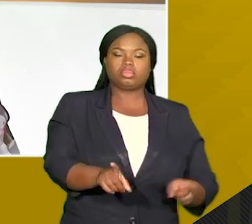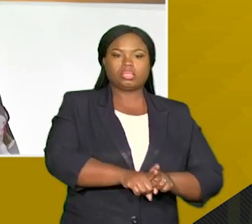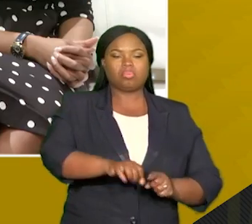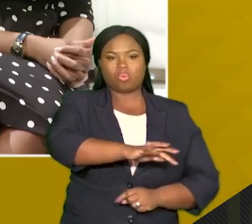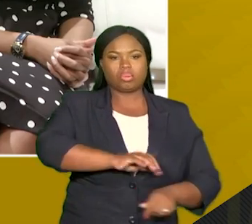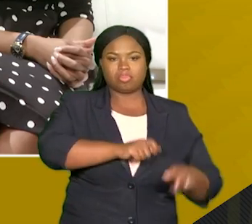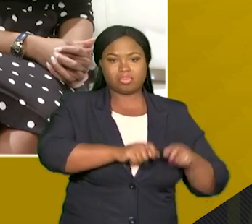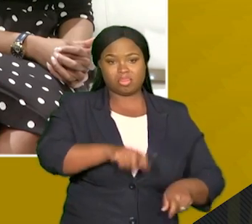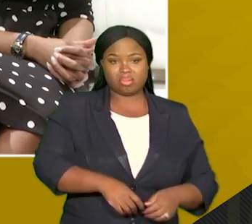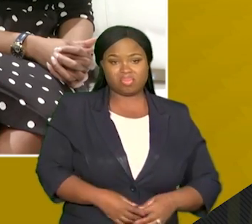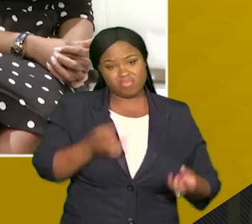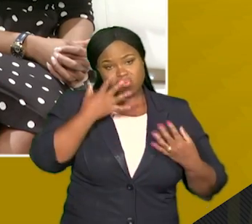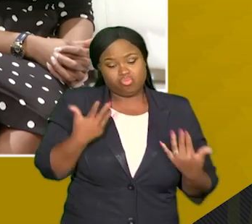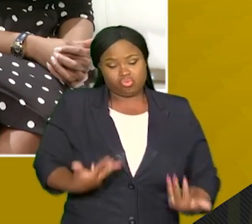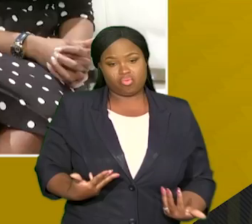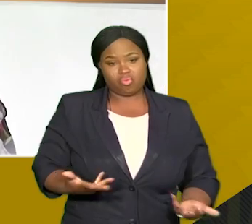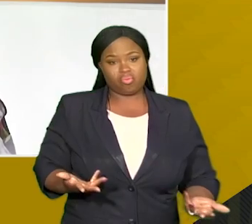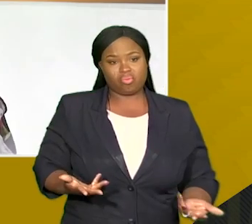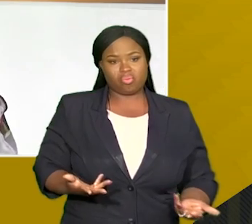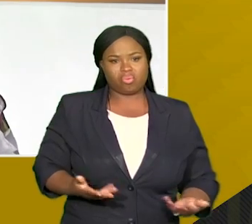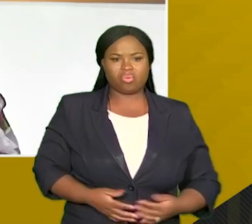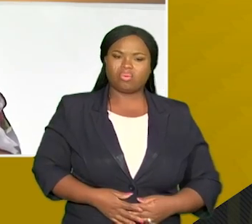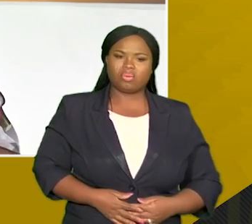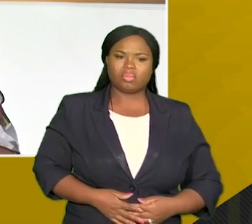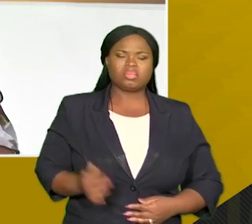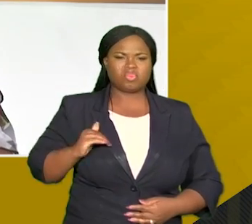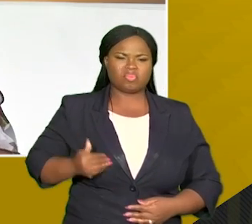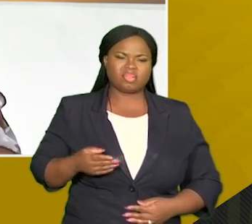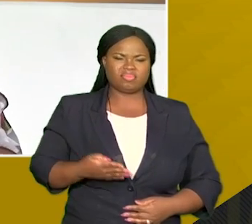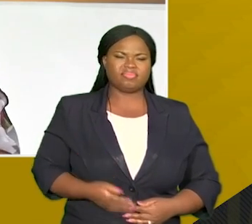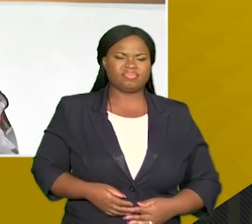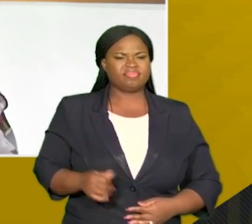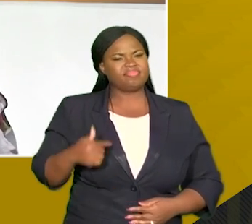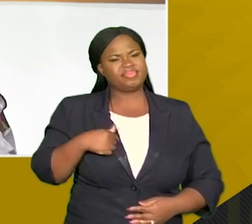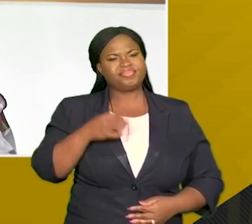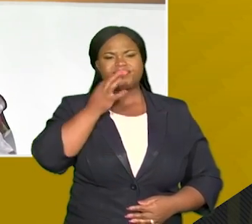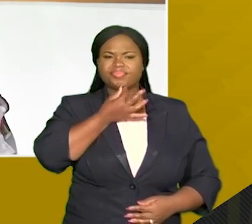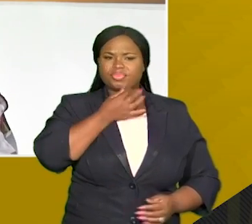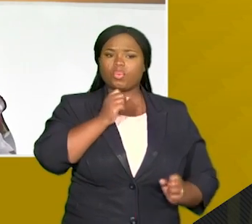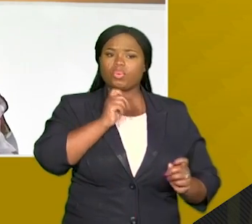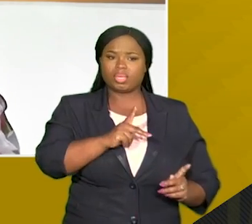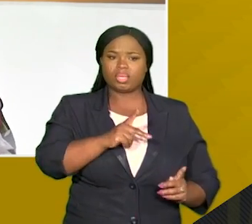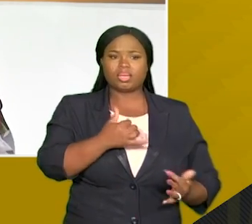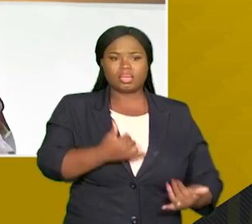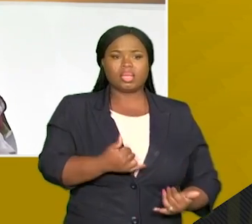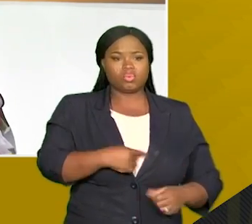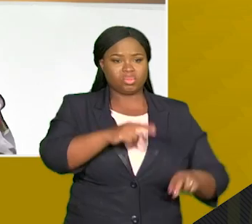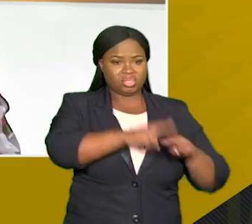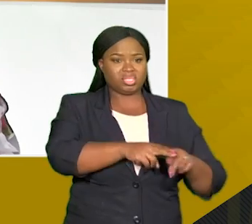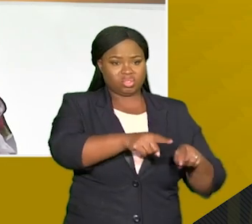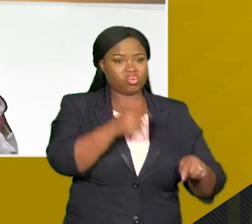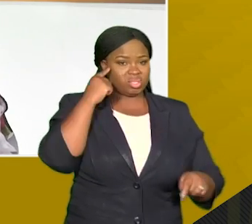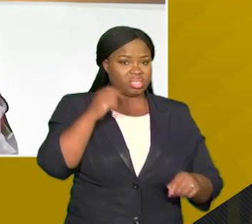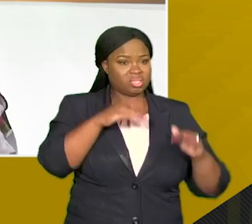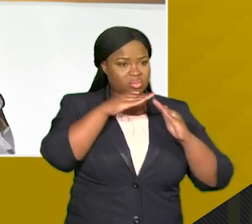else. Oh no. That's what she said to me, the woman. And mina ngathi kuye, okay, now you are sitting on that seat, you think this